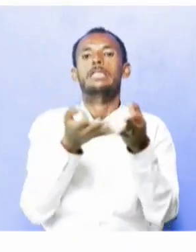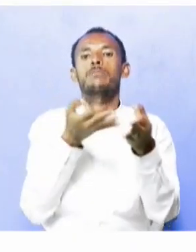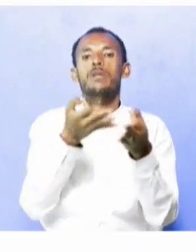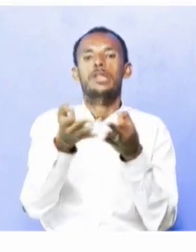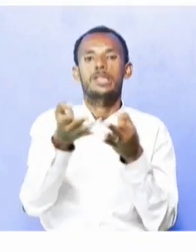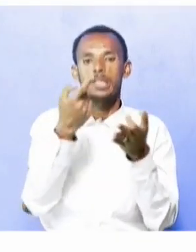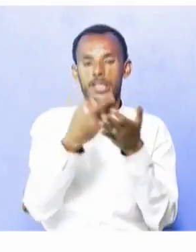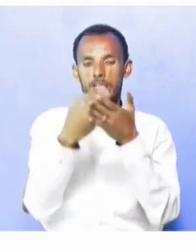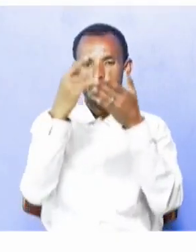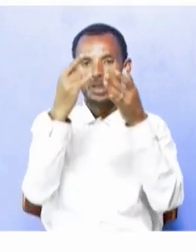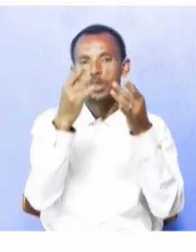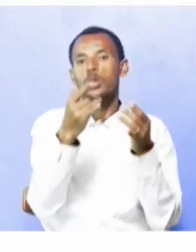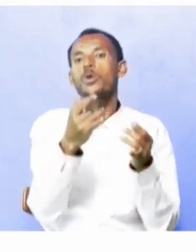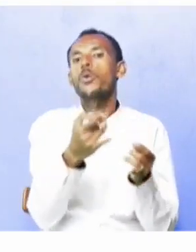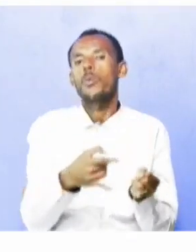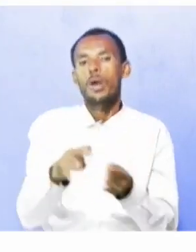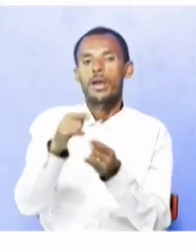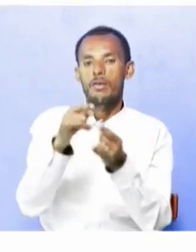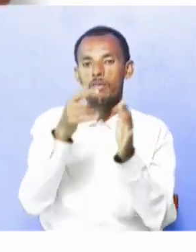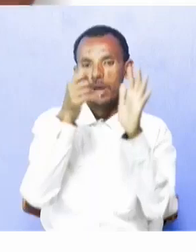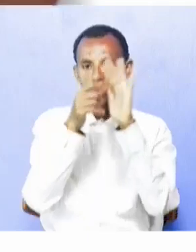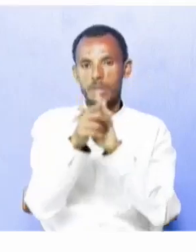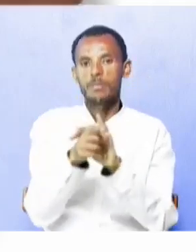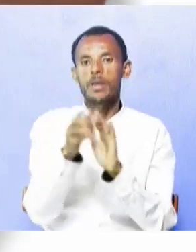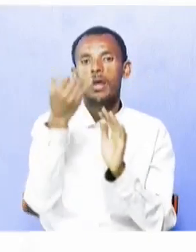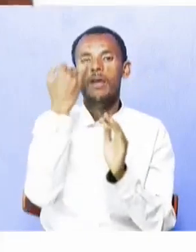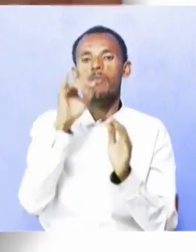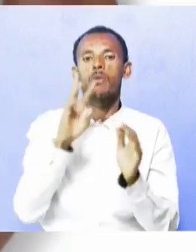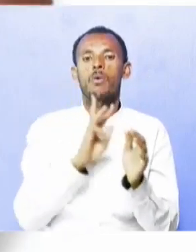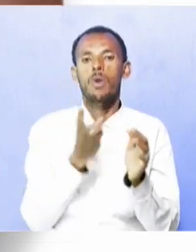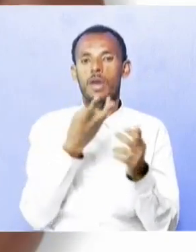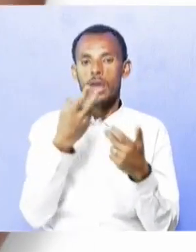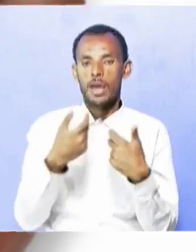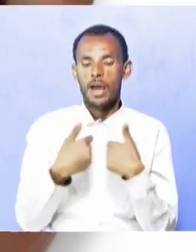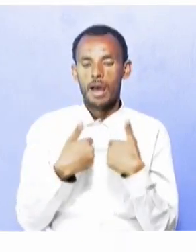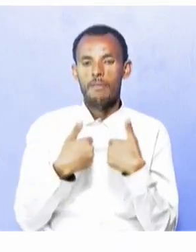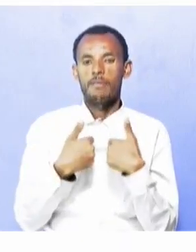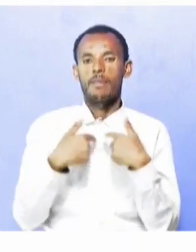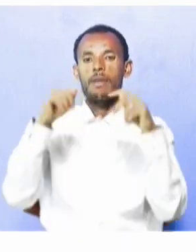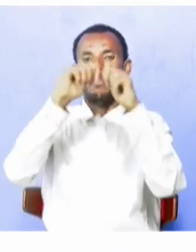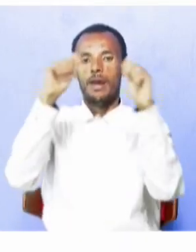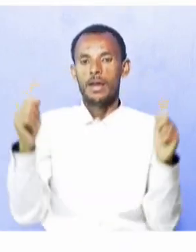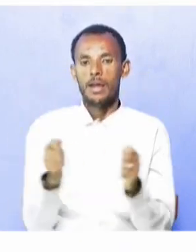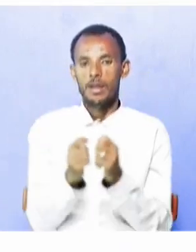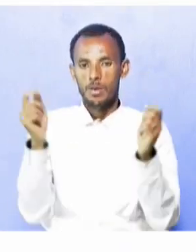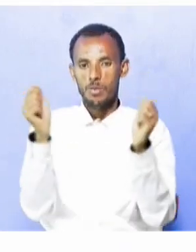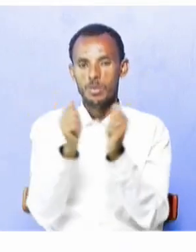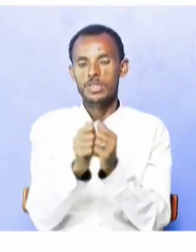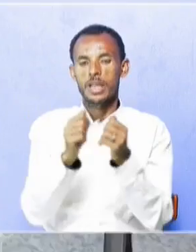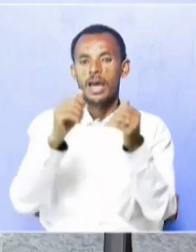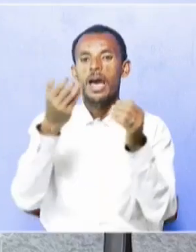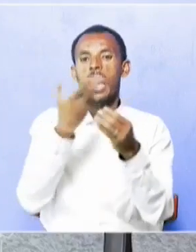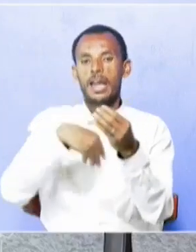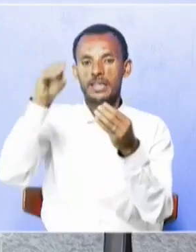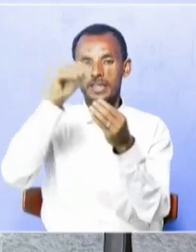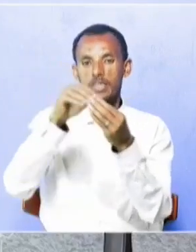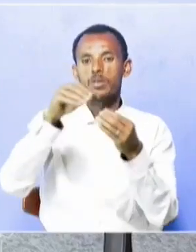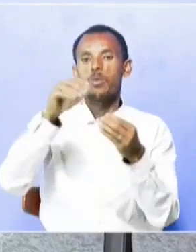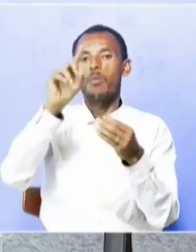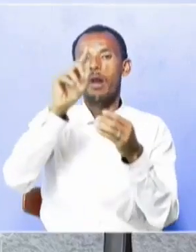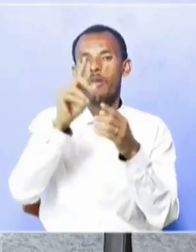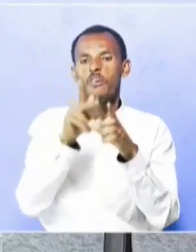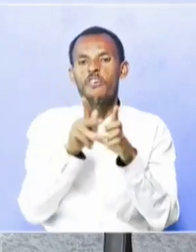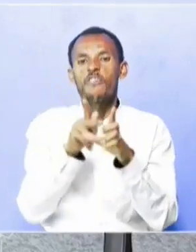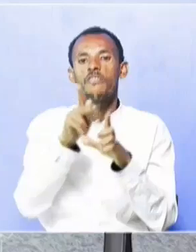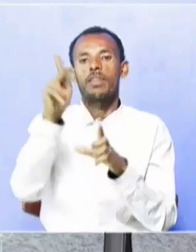in this way. Okay? For example, if we have a triangle with an extension on one of the